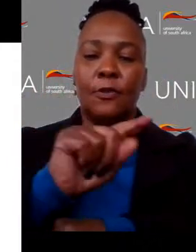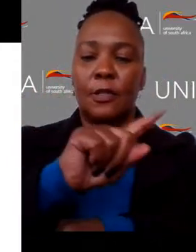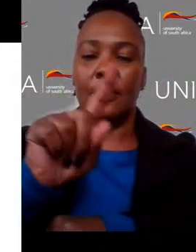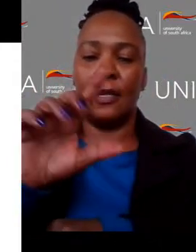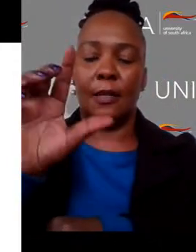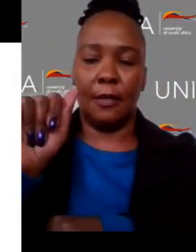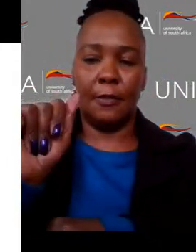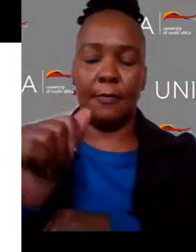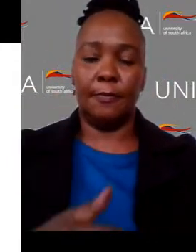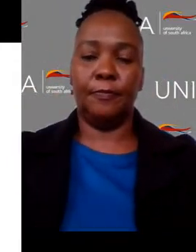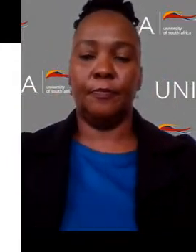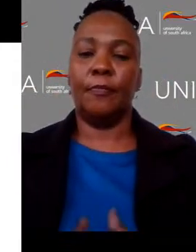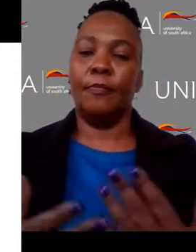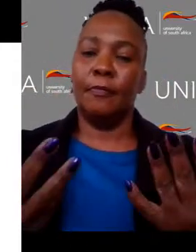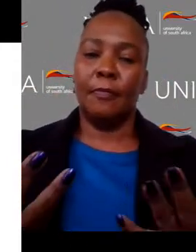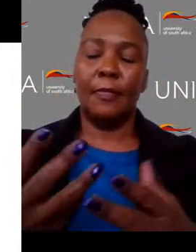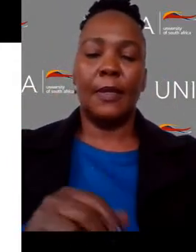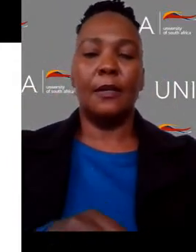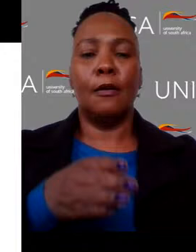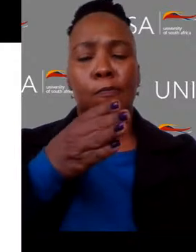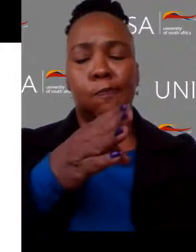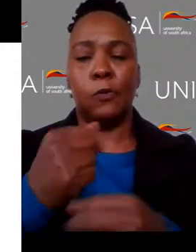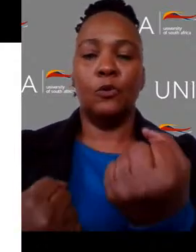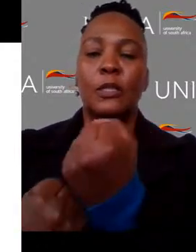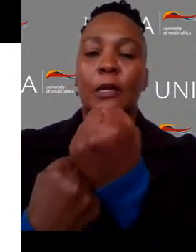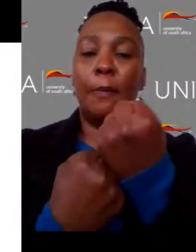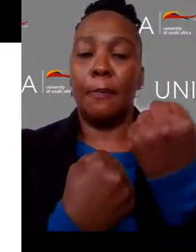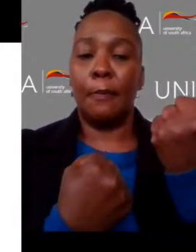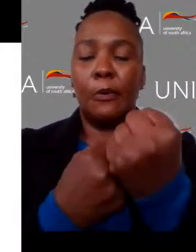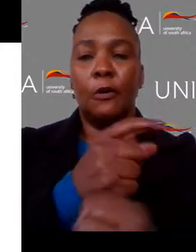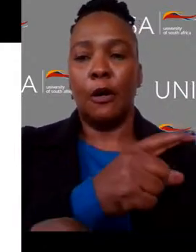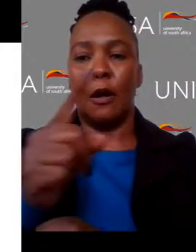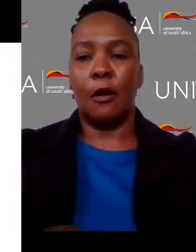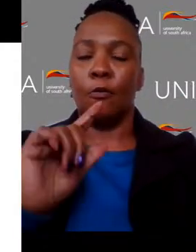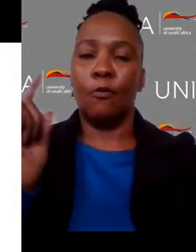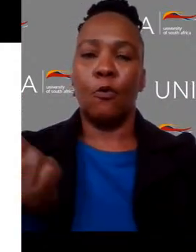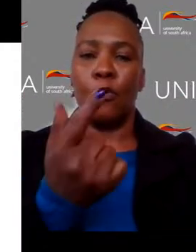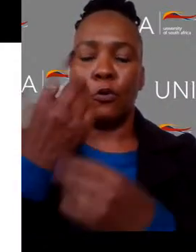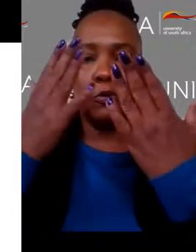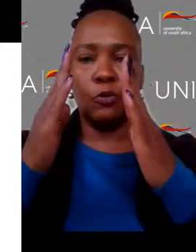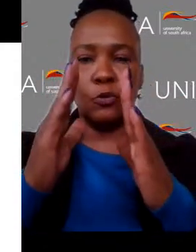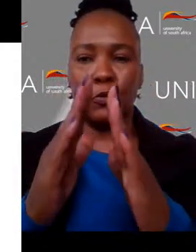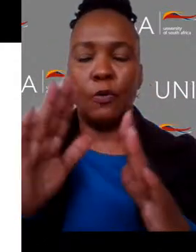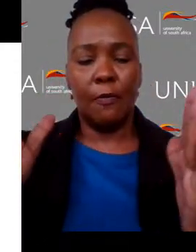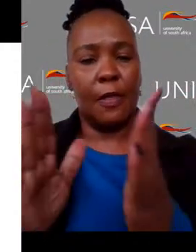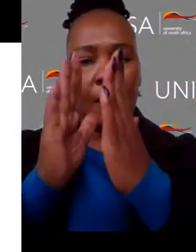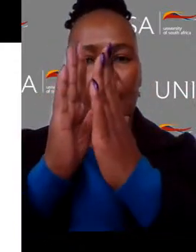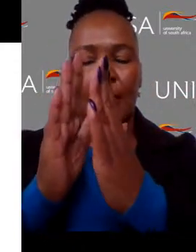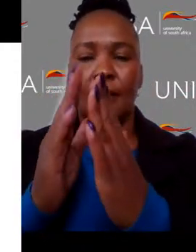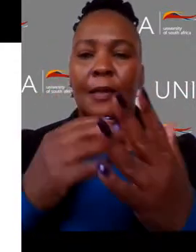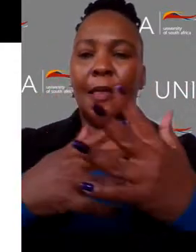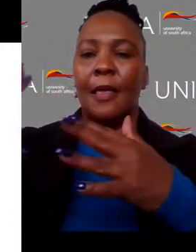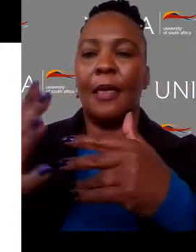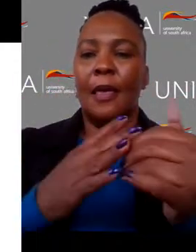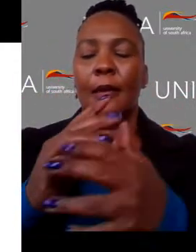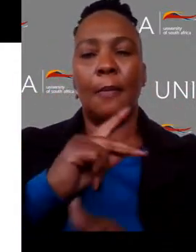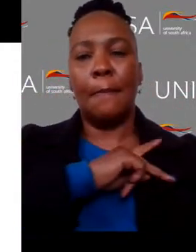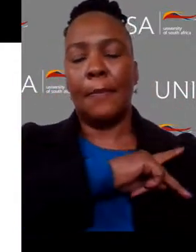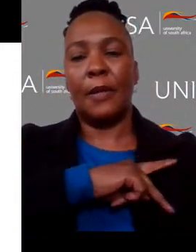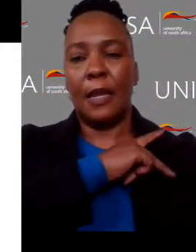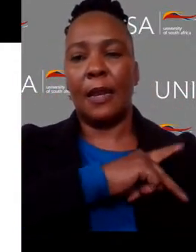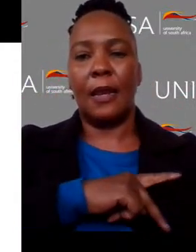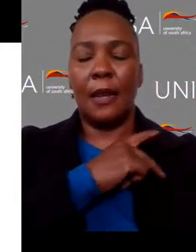counseling@unisa.ac.za. And they are there to support you and all students facing any personal, financial, or academic